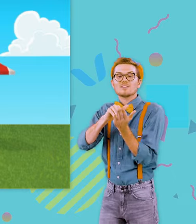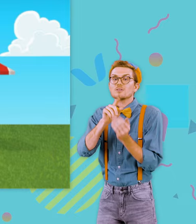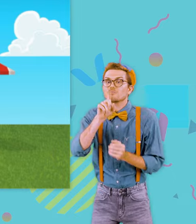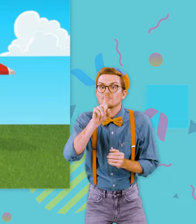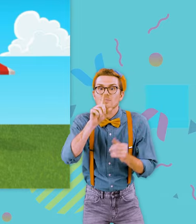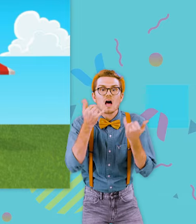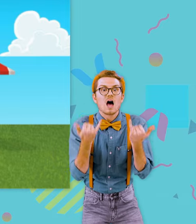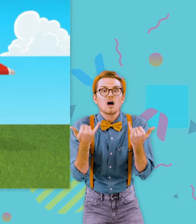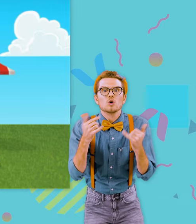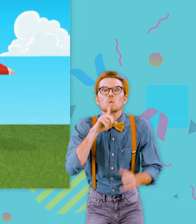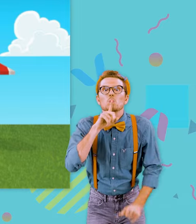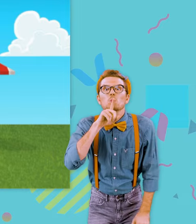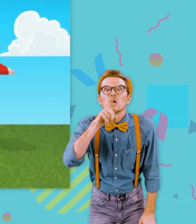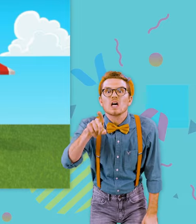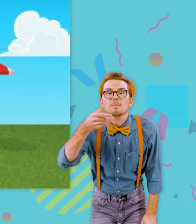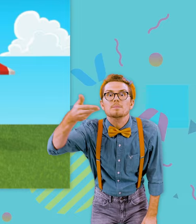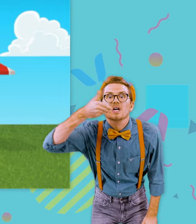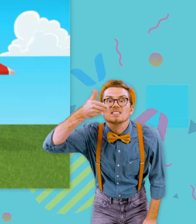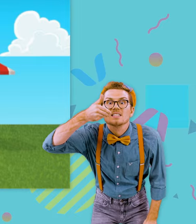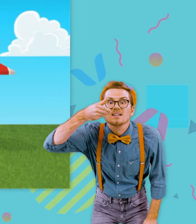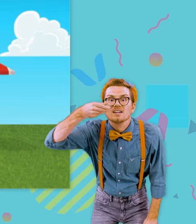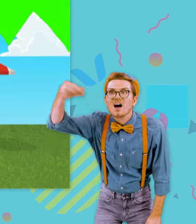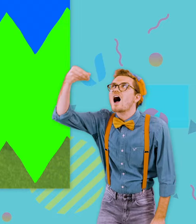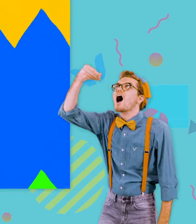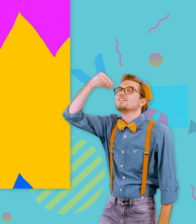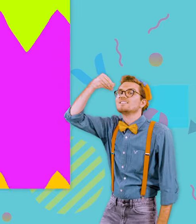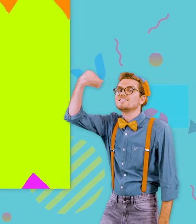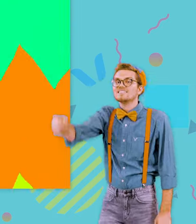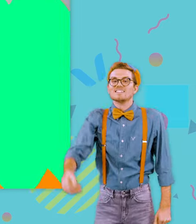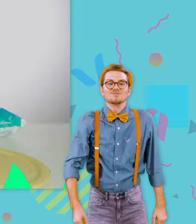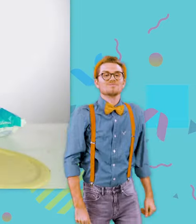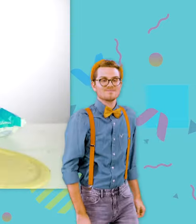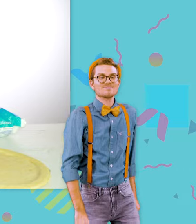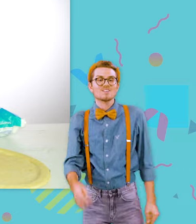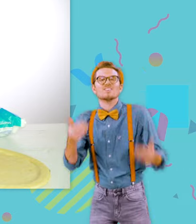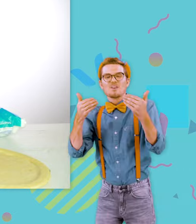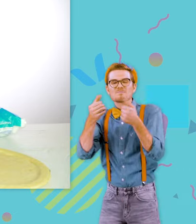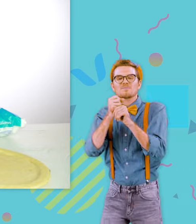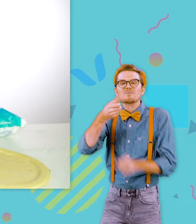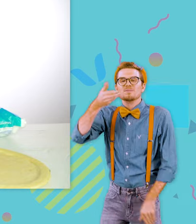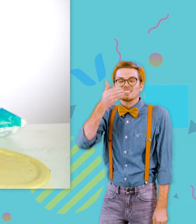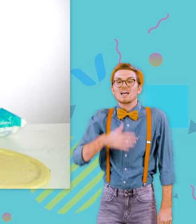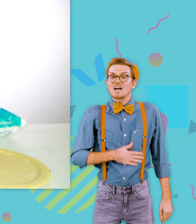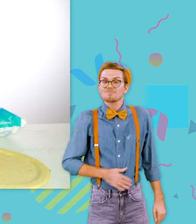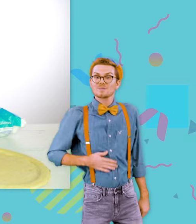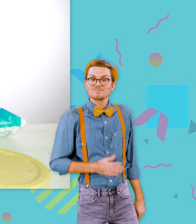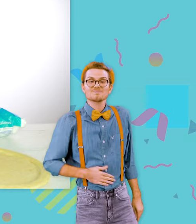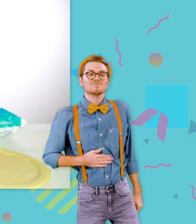song together again, but this time with real pizza. Let's make a pizza that's yummy